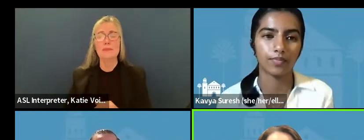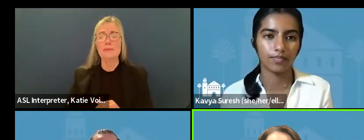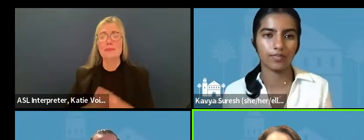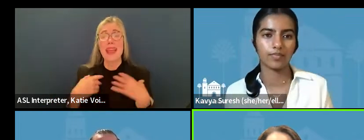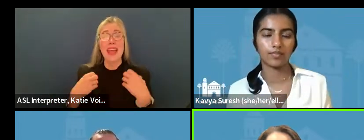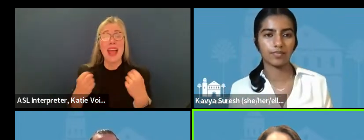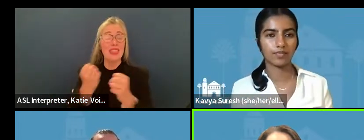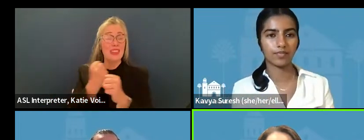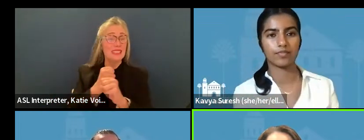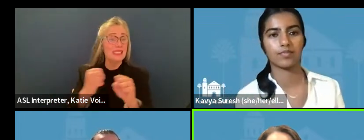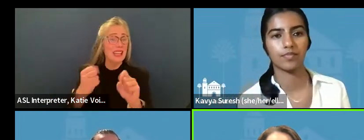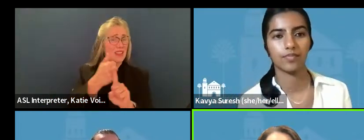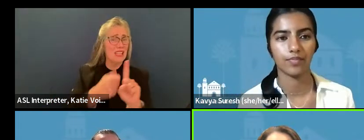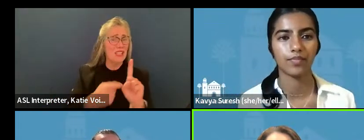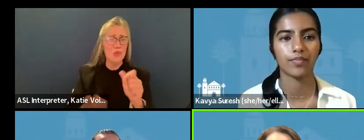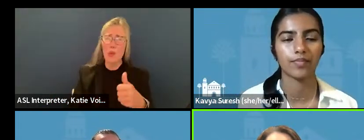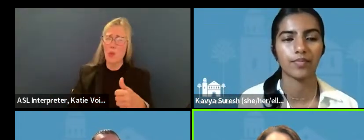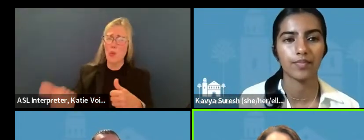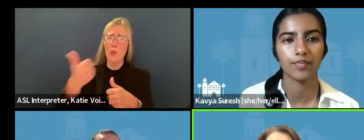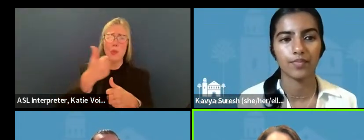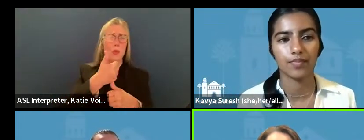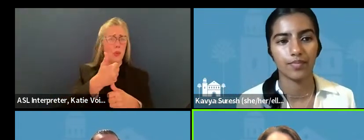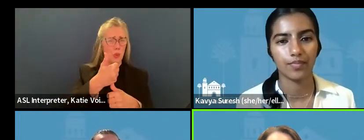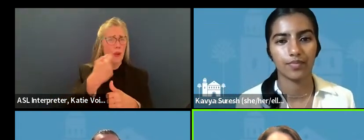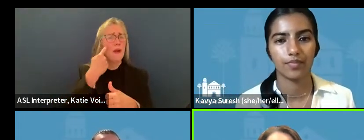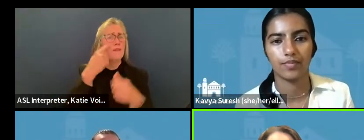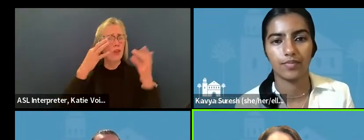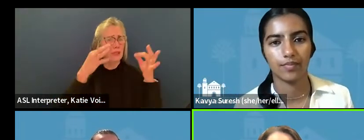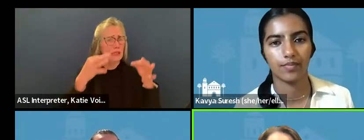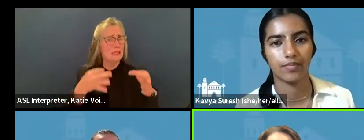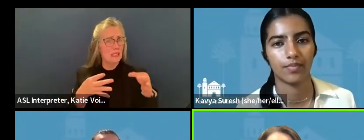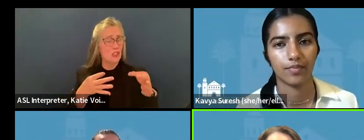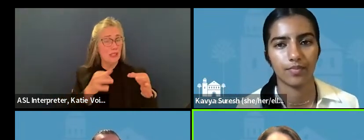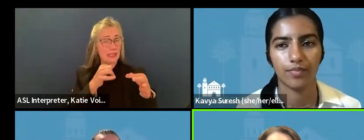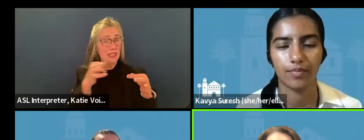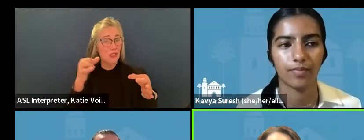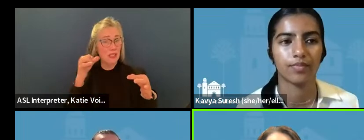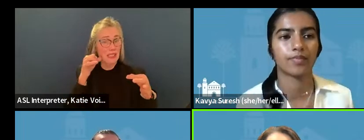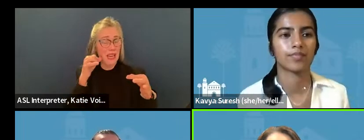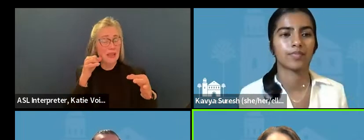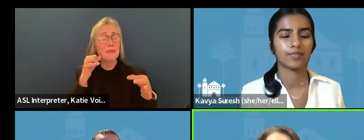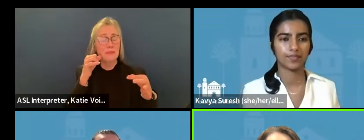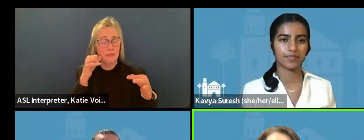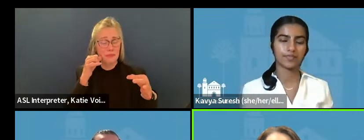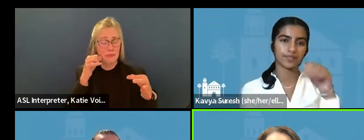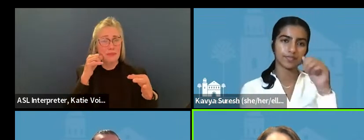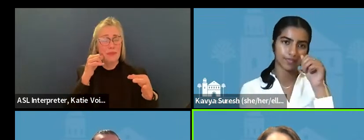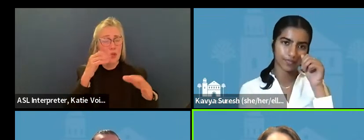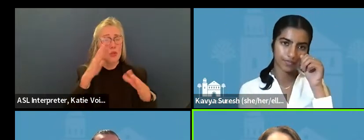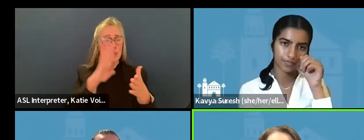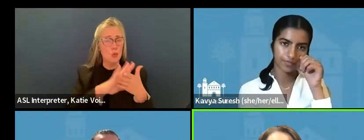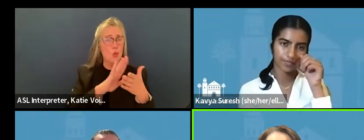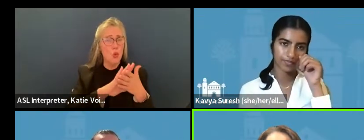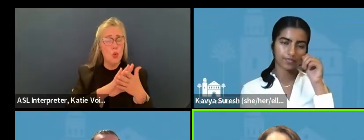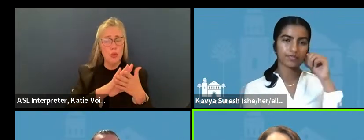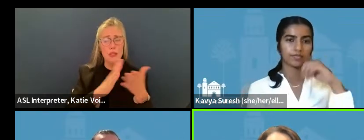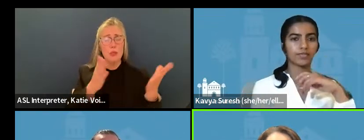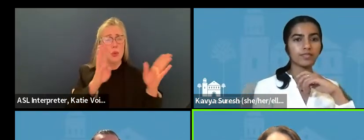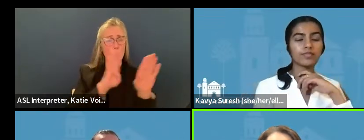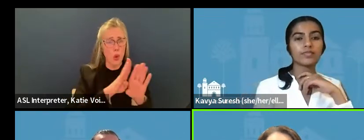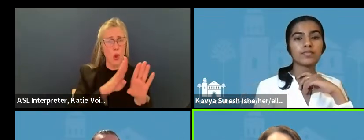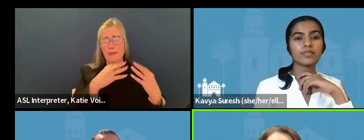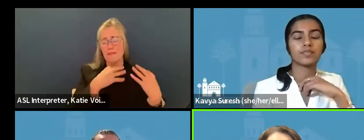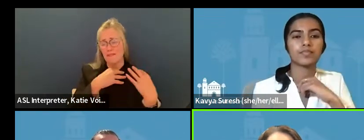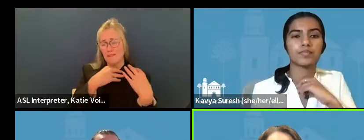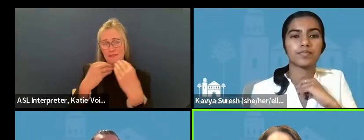safety of everyone is our primary driver for the decision that we made yesterday to evacuate our schools and to close our